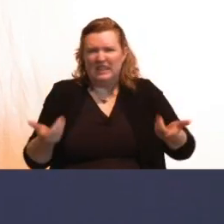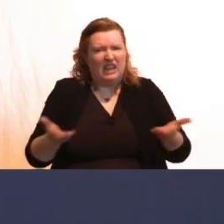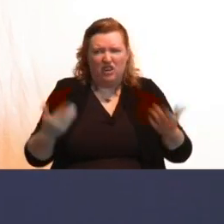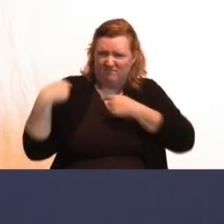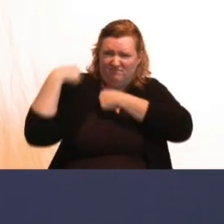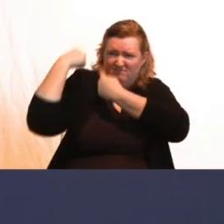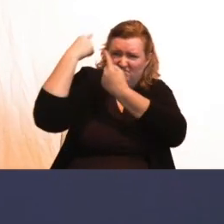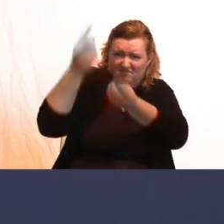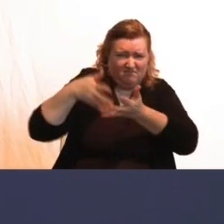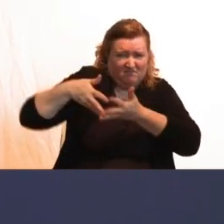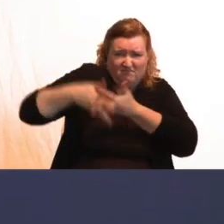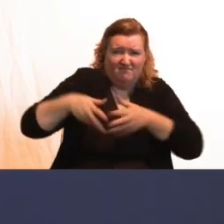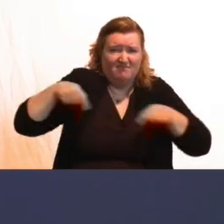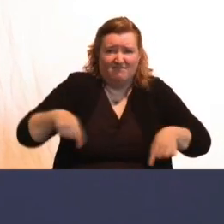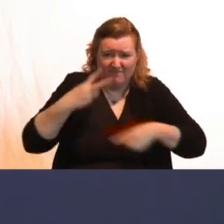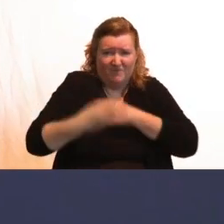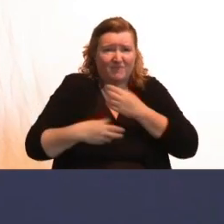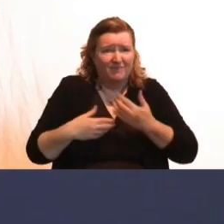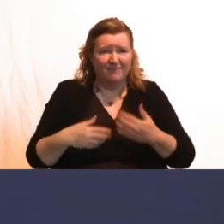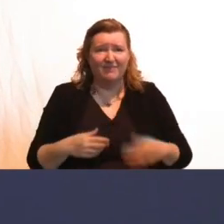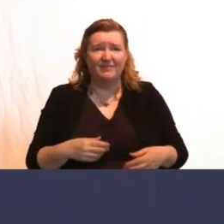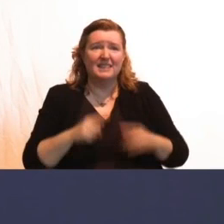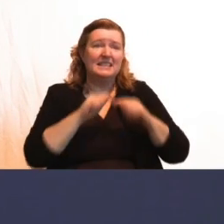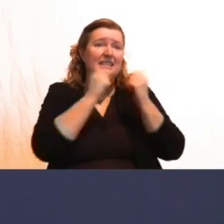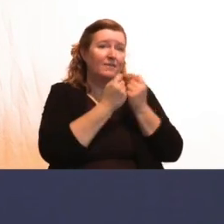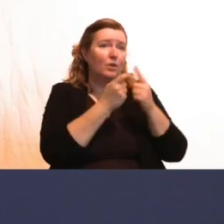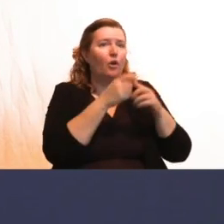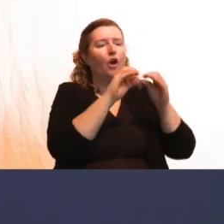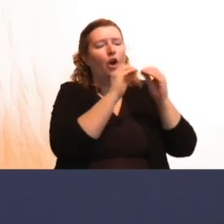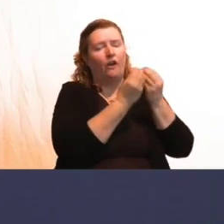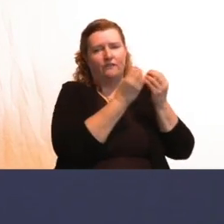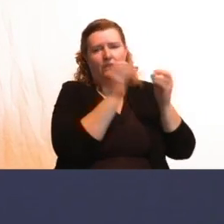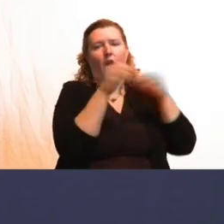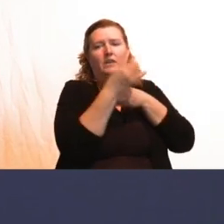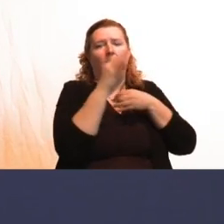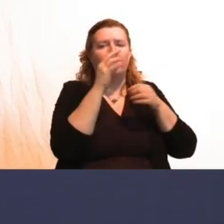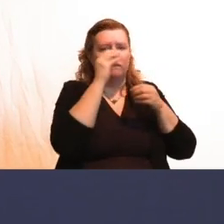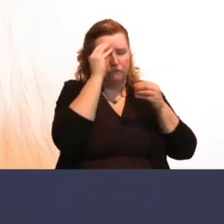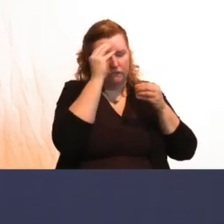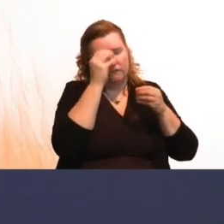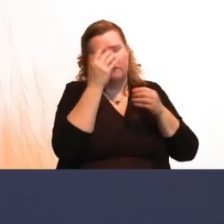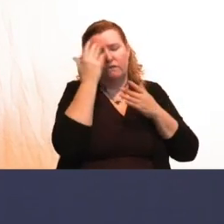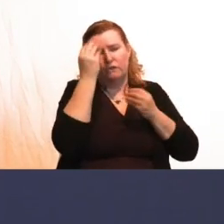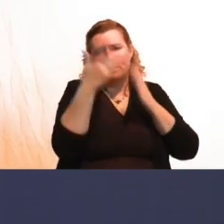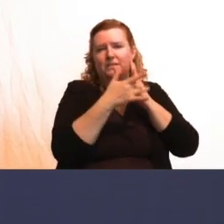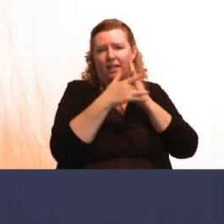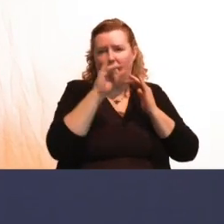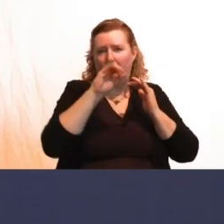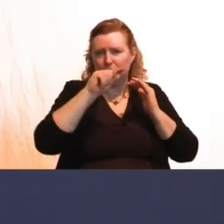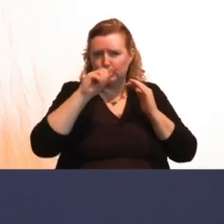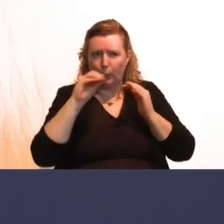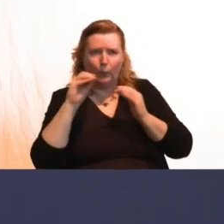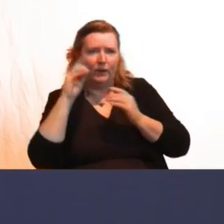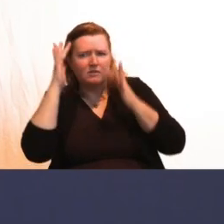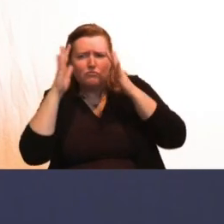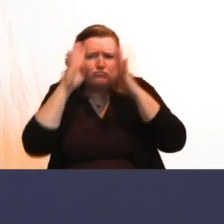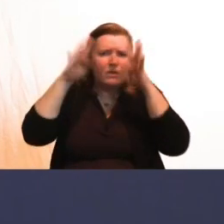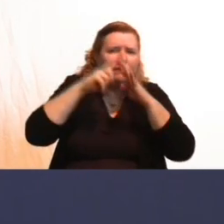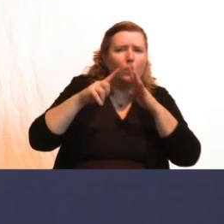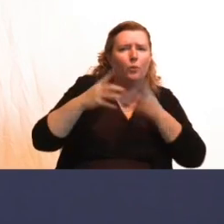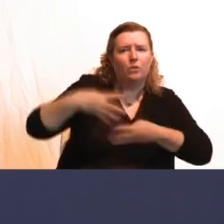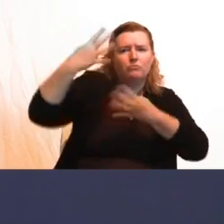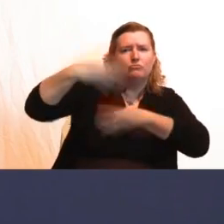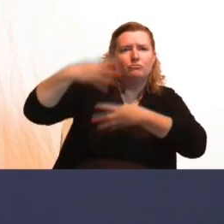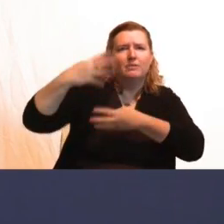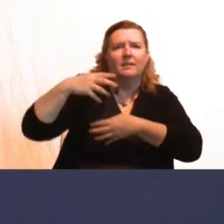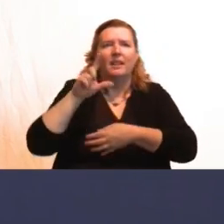brought you the live stream every day, built the websites, gave us an edge in technology and communications unlike any others.